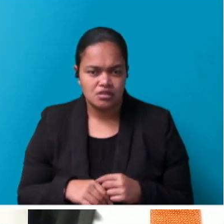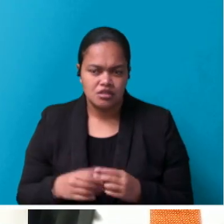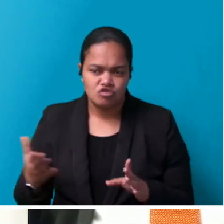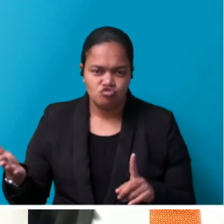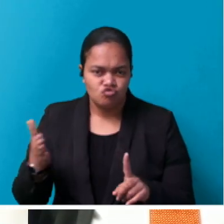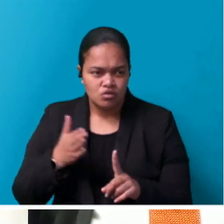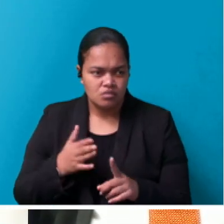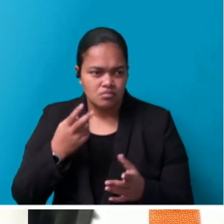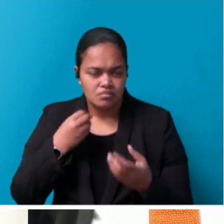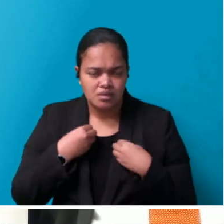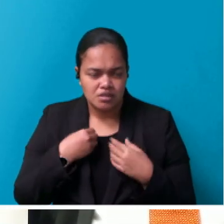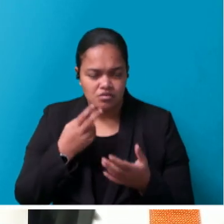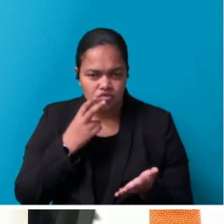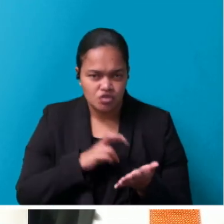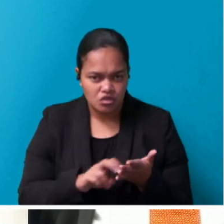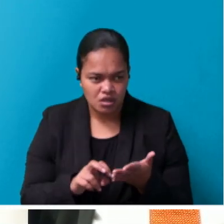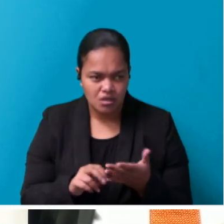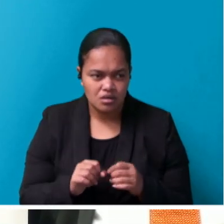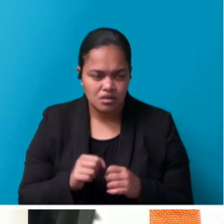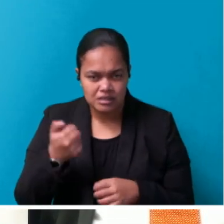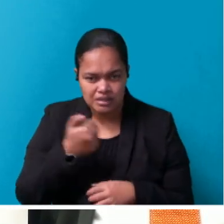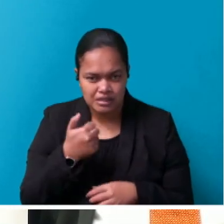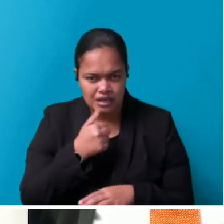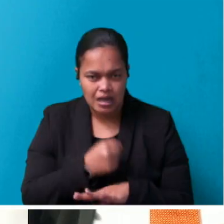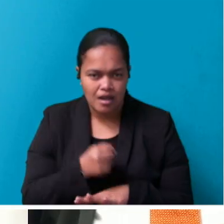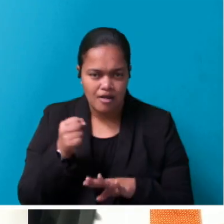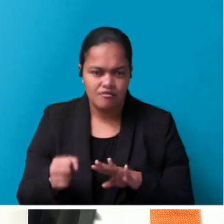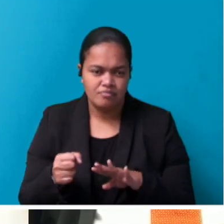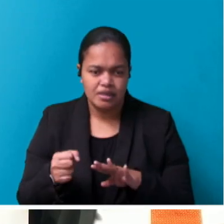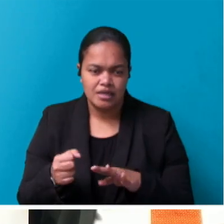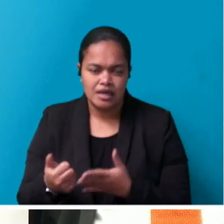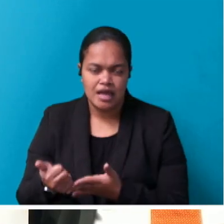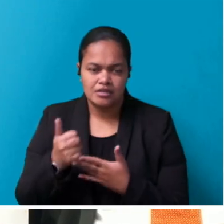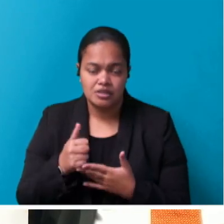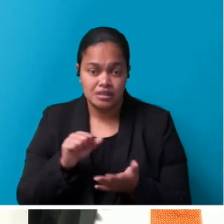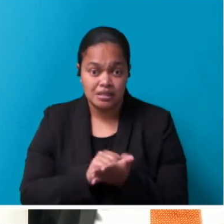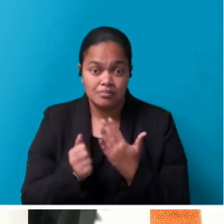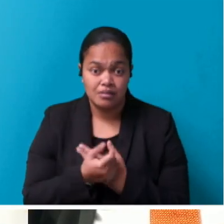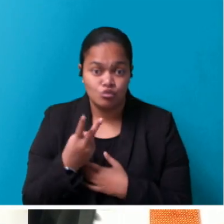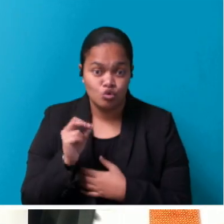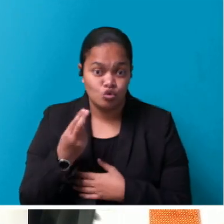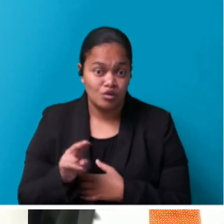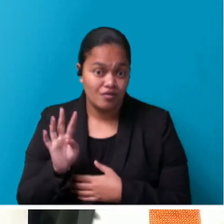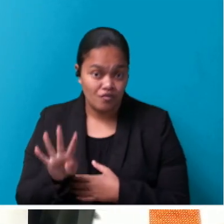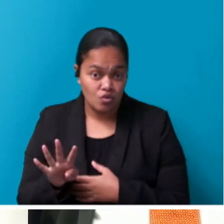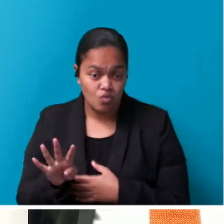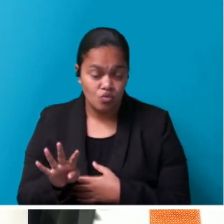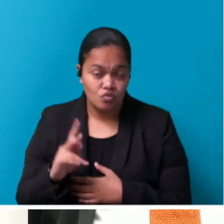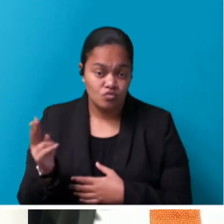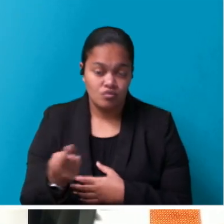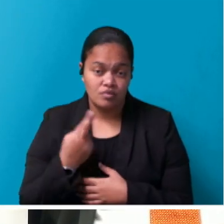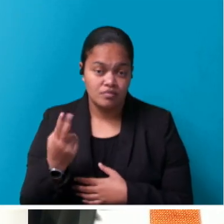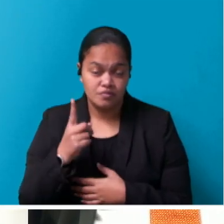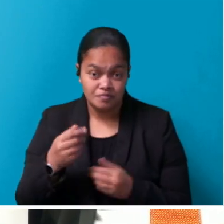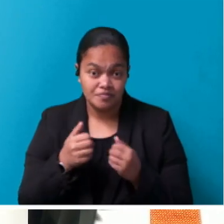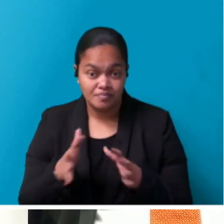business registration across 16 government agencies. In September 2024, Phase 1, starting a